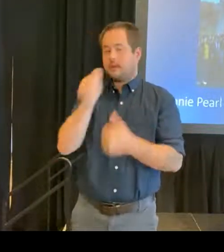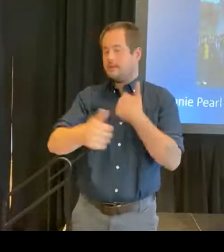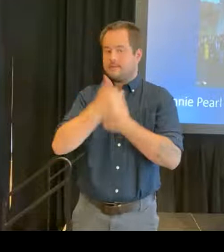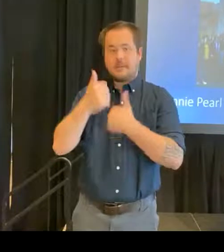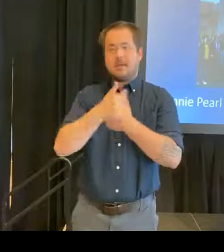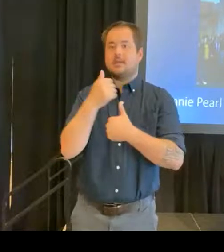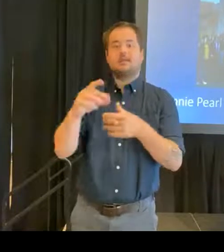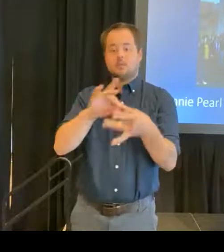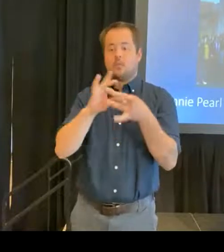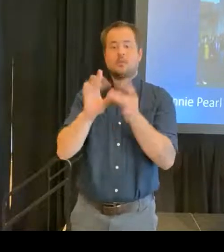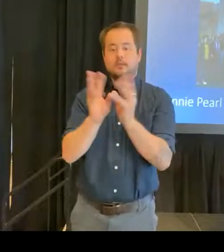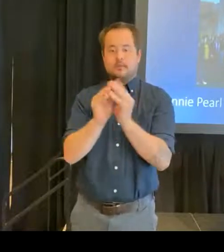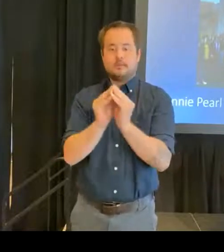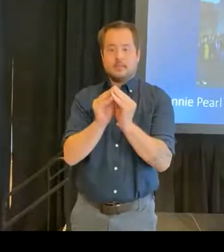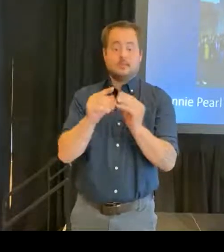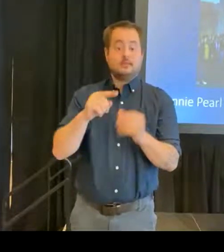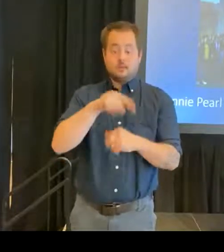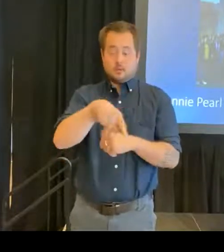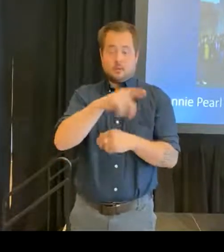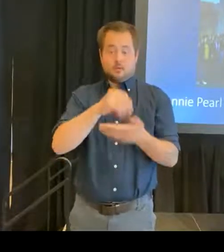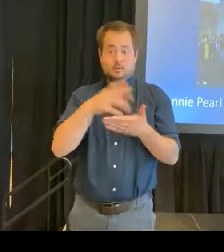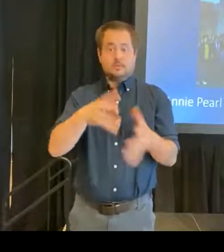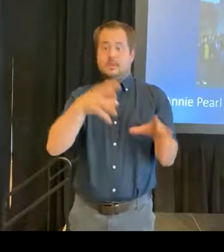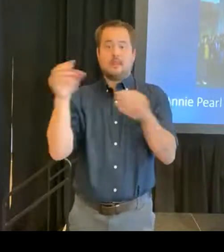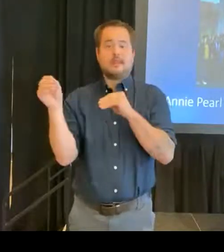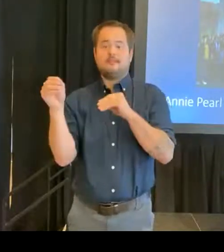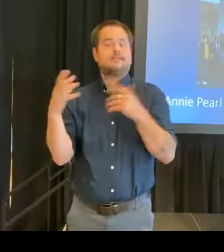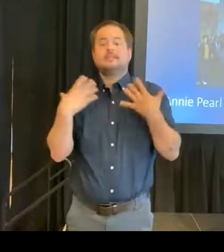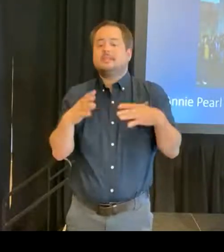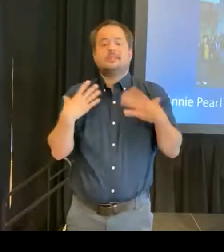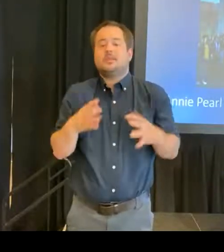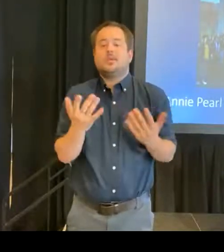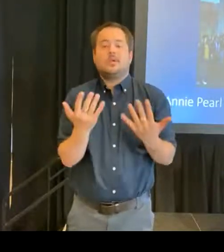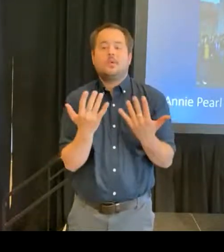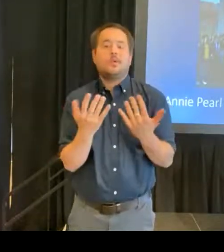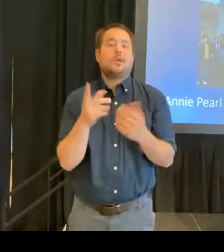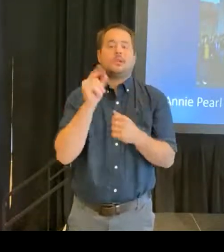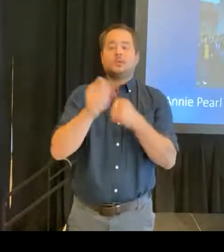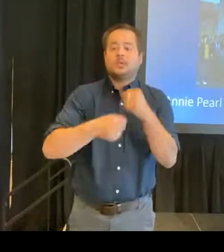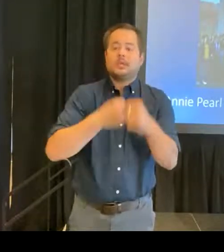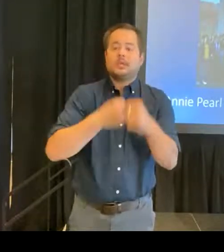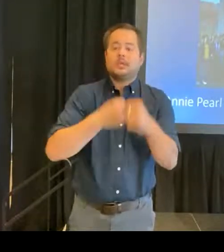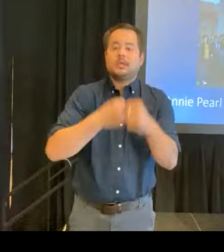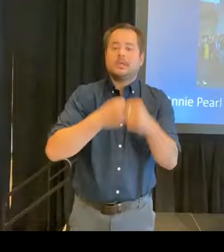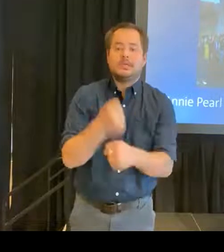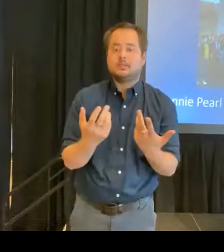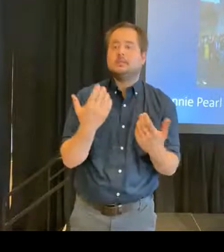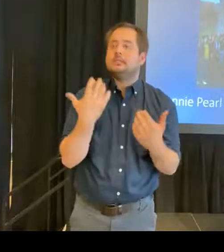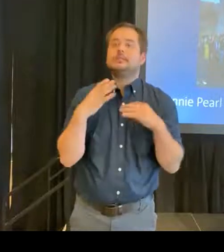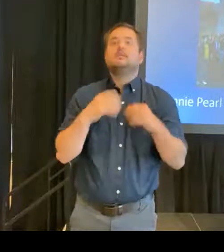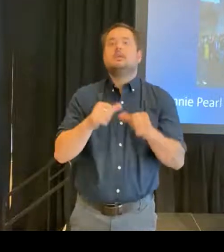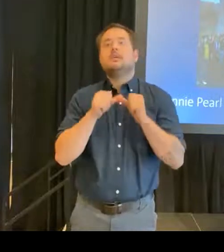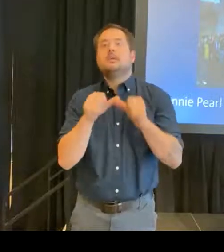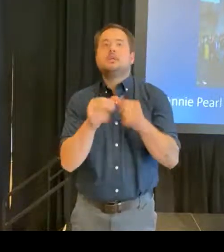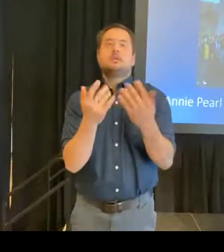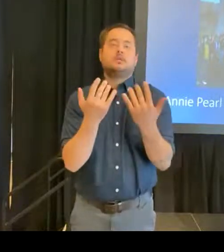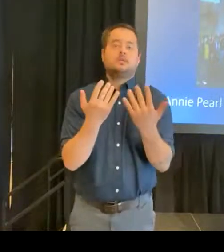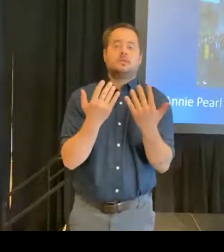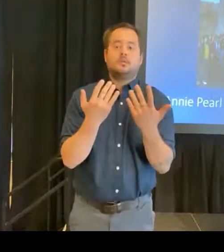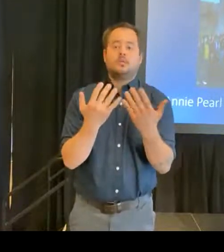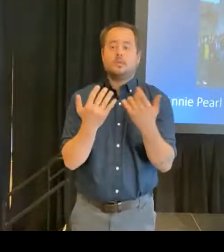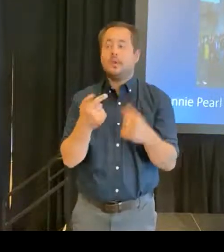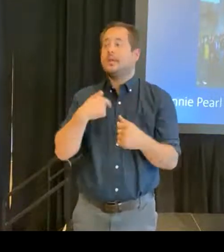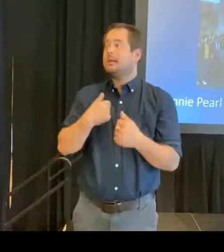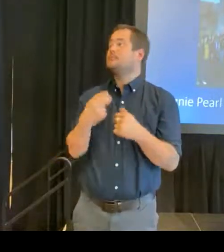Committee. They left because they didn't want to wait 20 years. Diane there said they didn't want to wait 20 years to come from the back